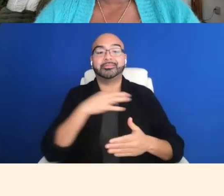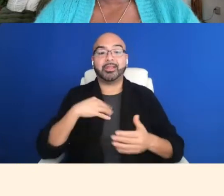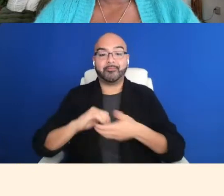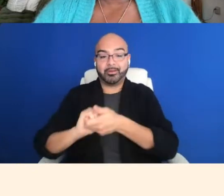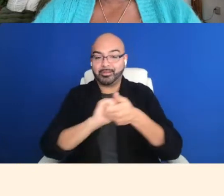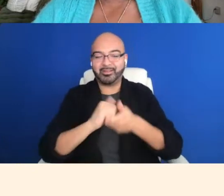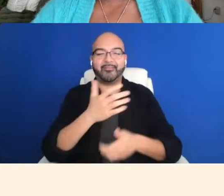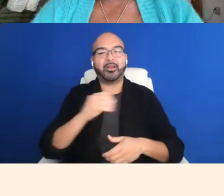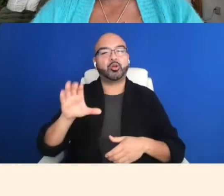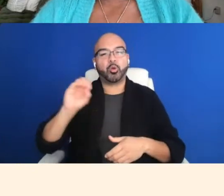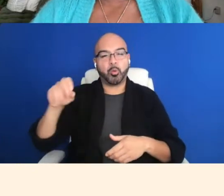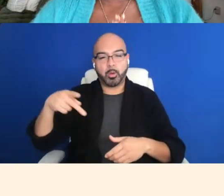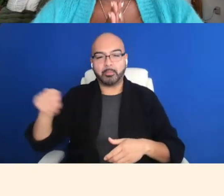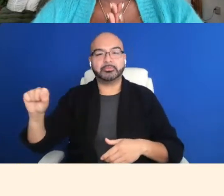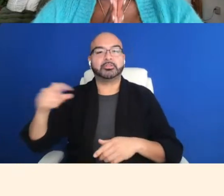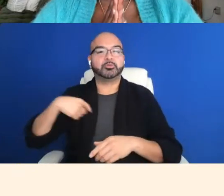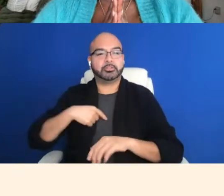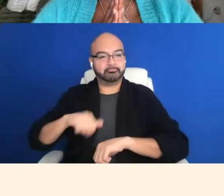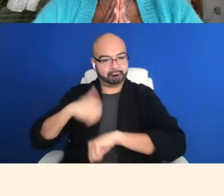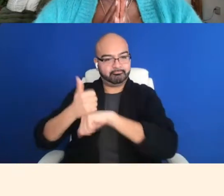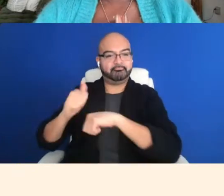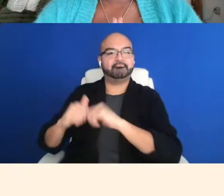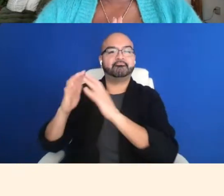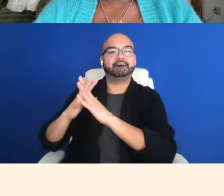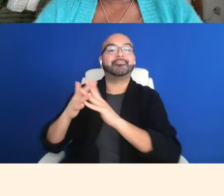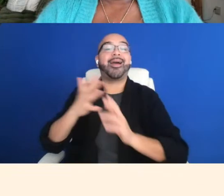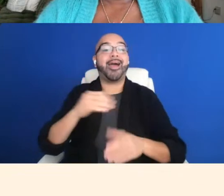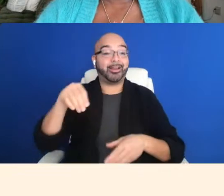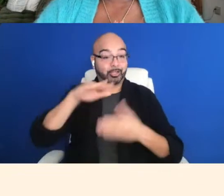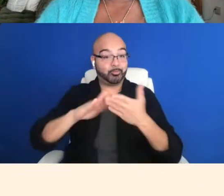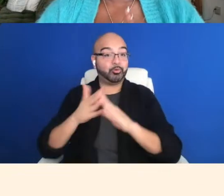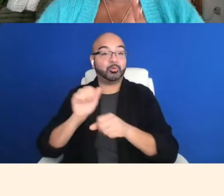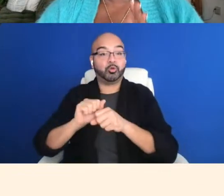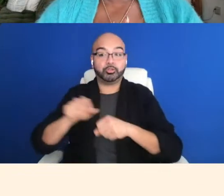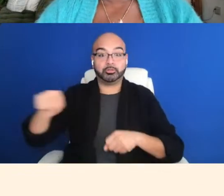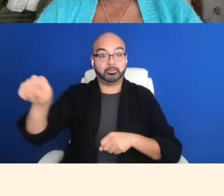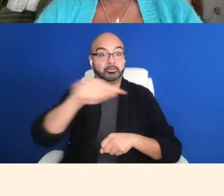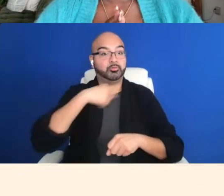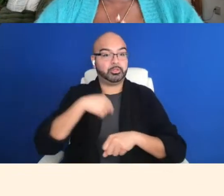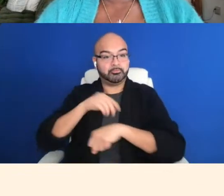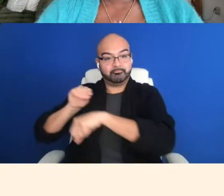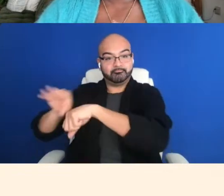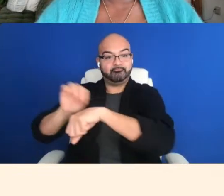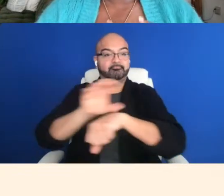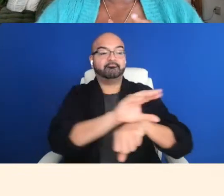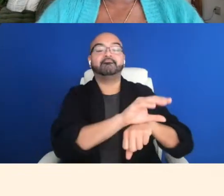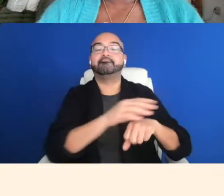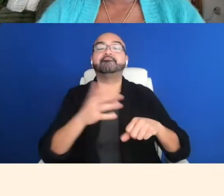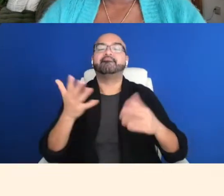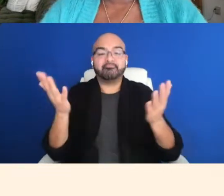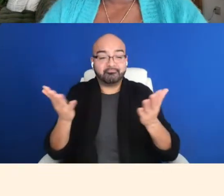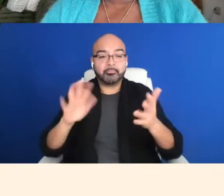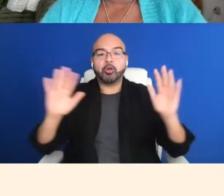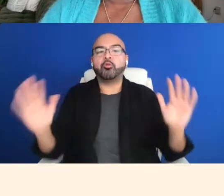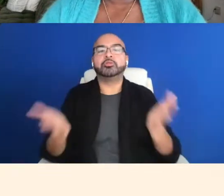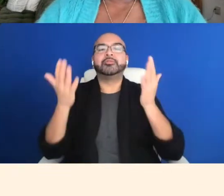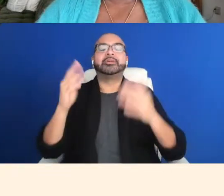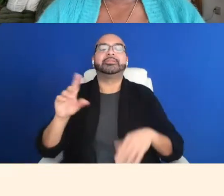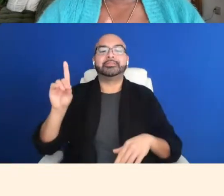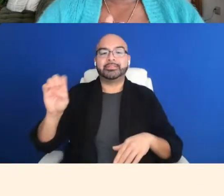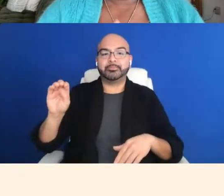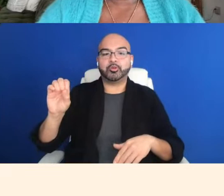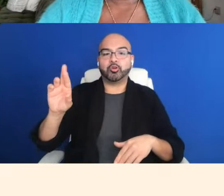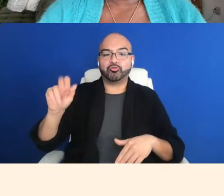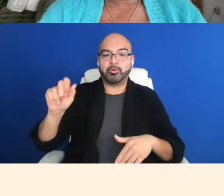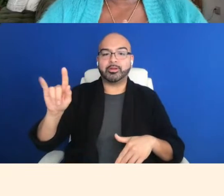help launch, and in the community groups we advise, is to cultivate democratic and nonviolent governance